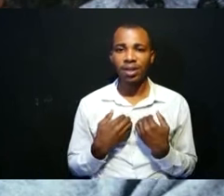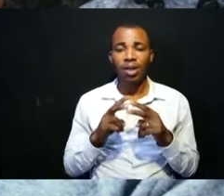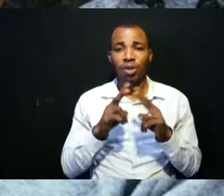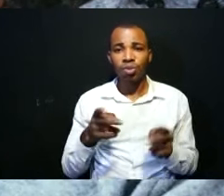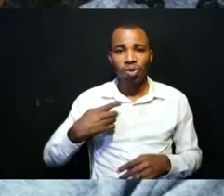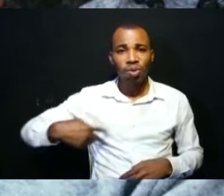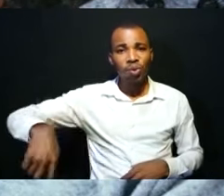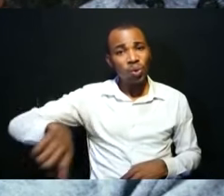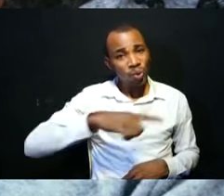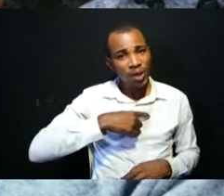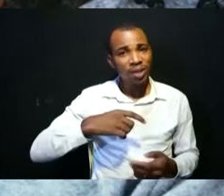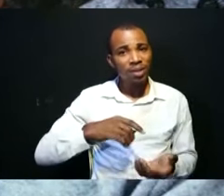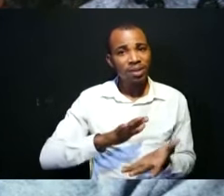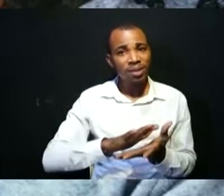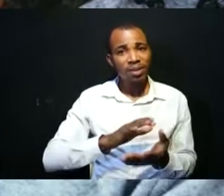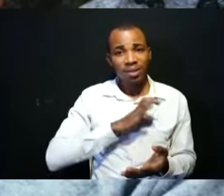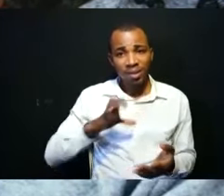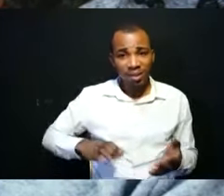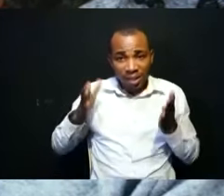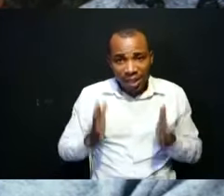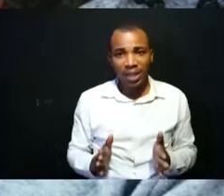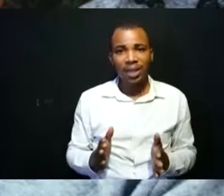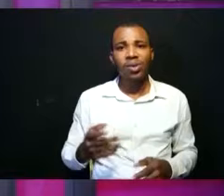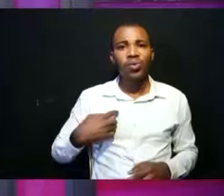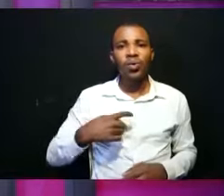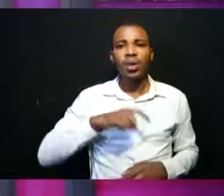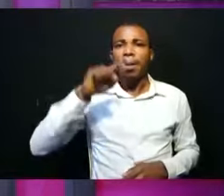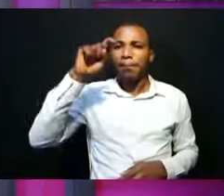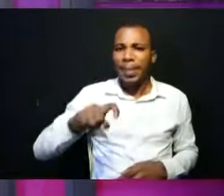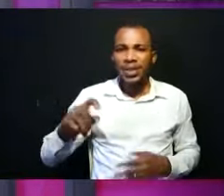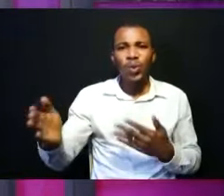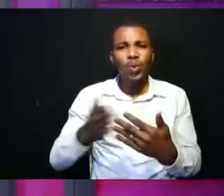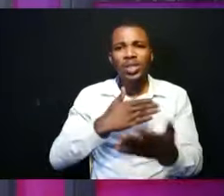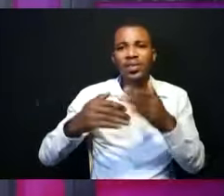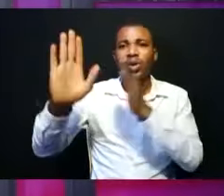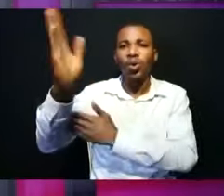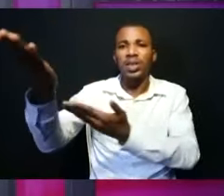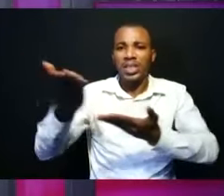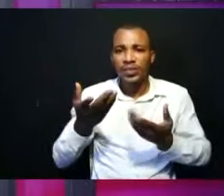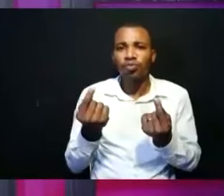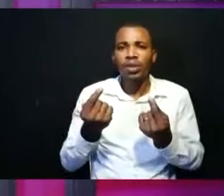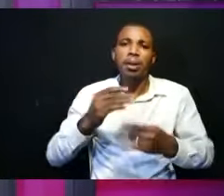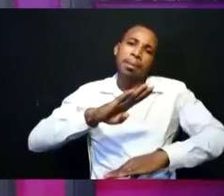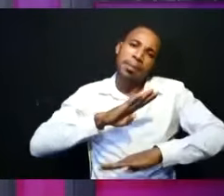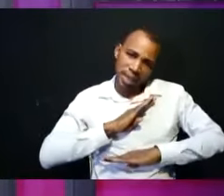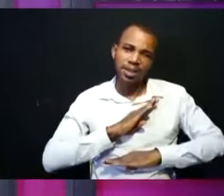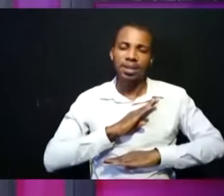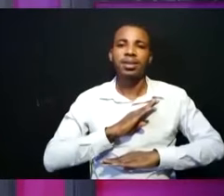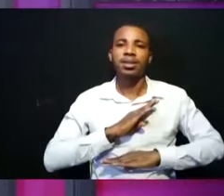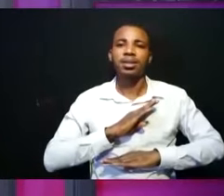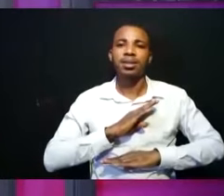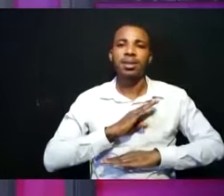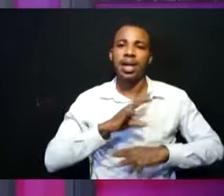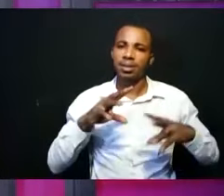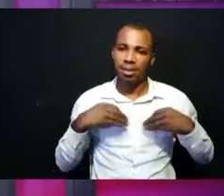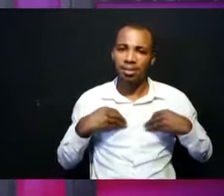born again, we need to be content with what we have. Don't